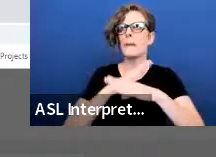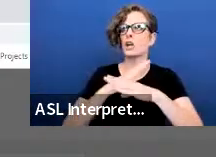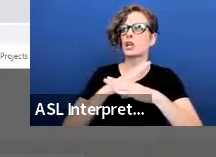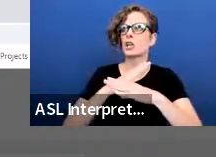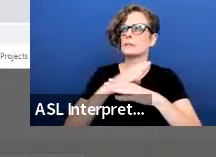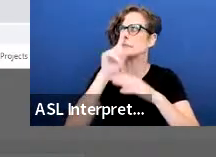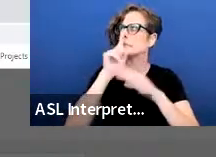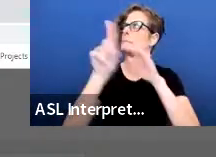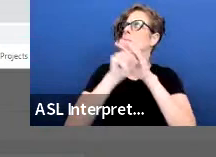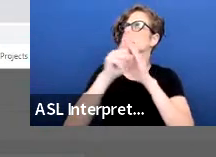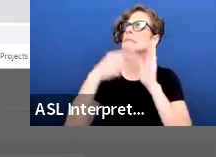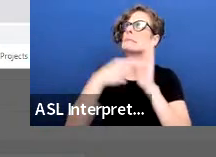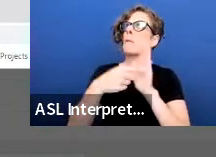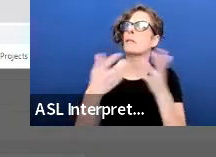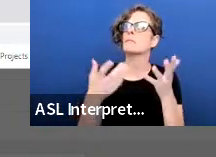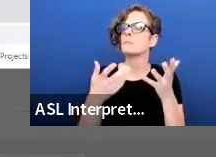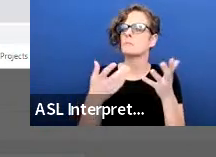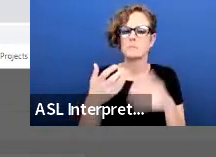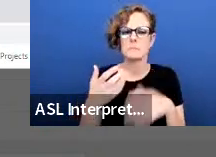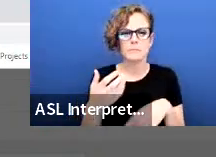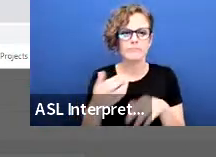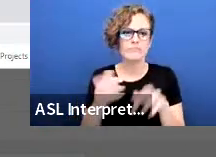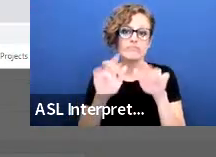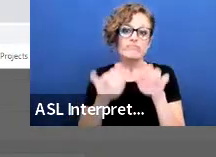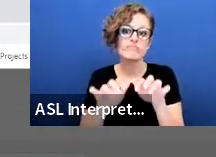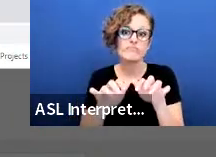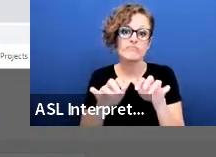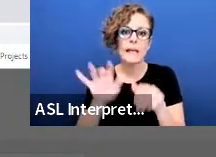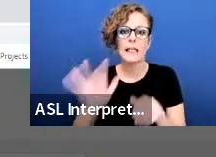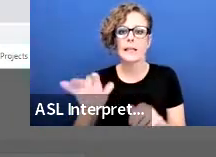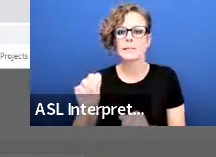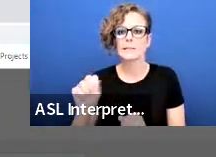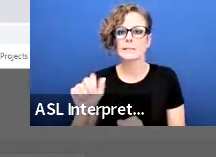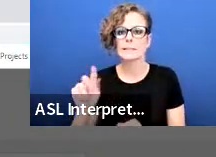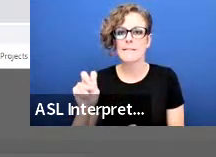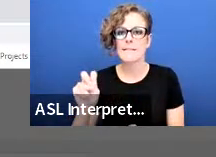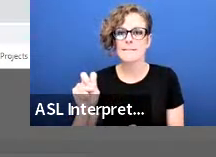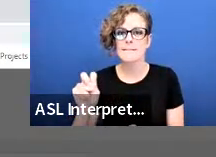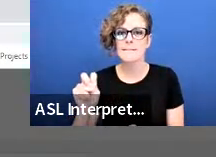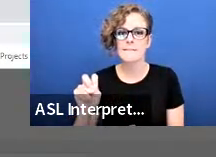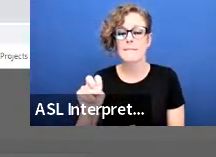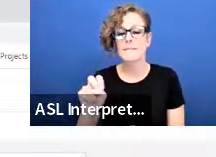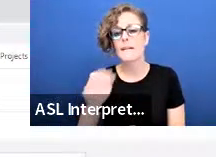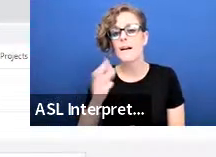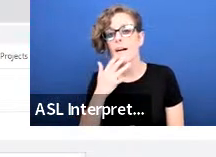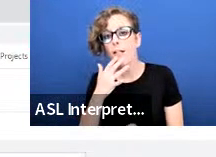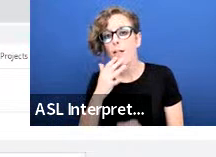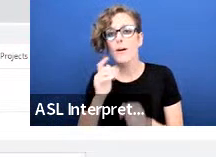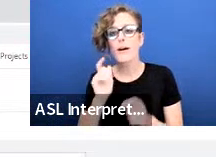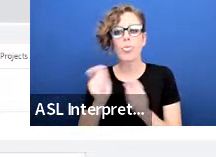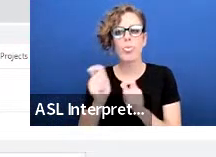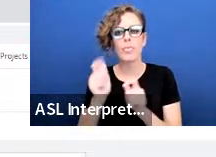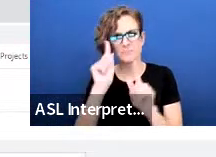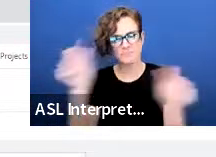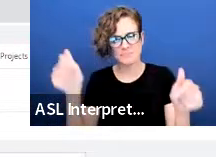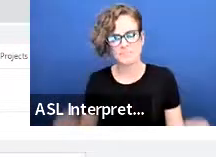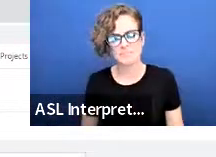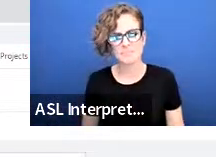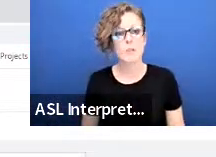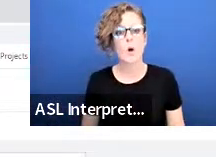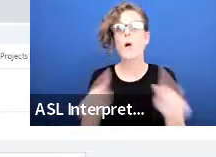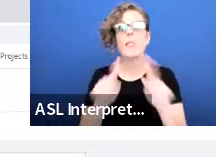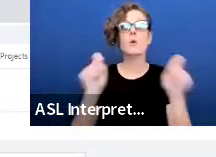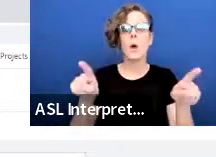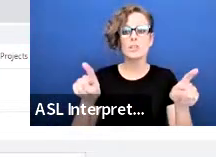add a note, you just do that and then click save, and then you can change the color if you'd like. Great. So the question is, what